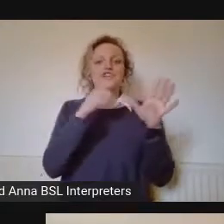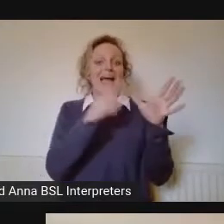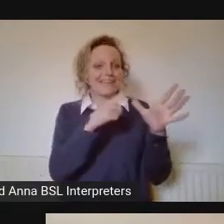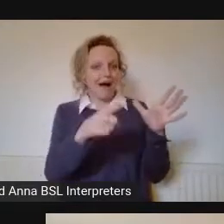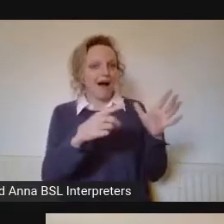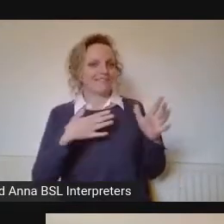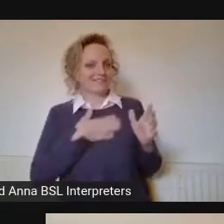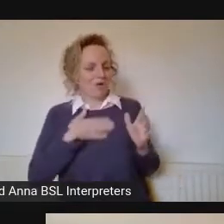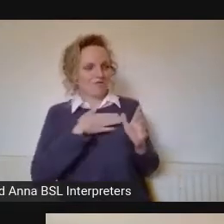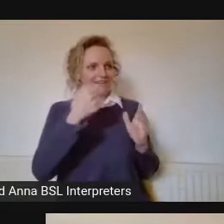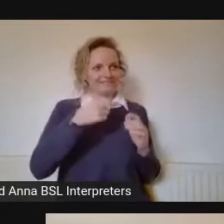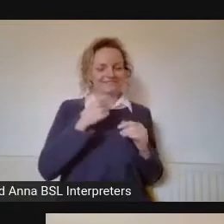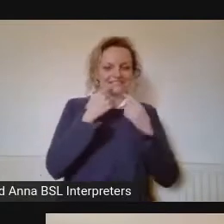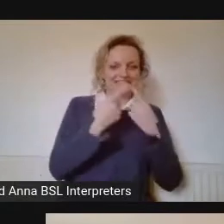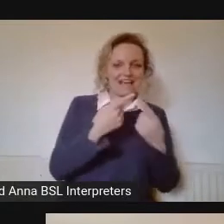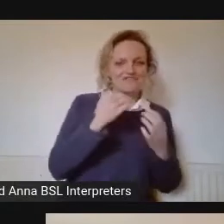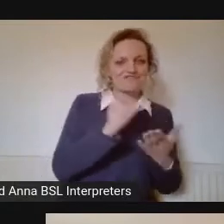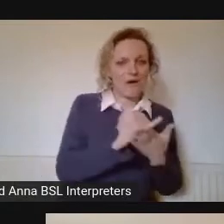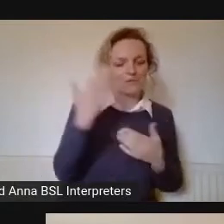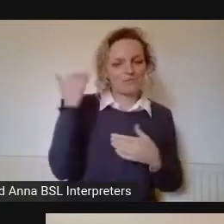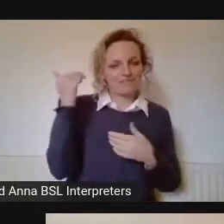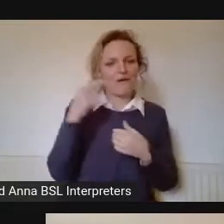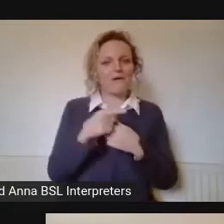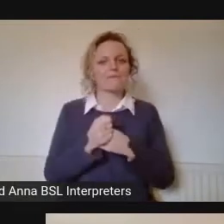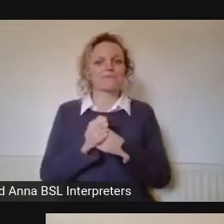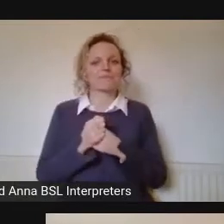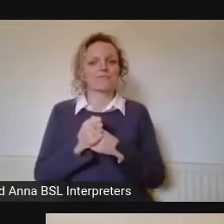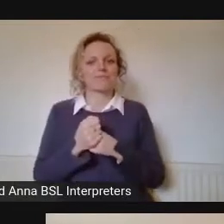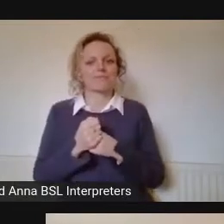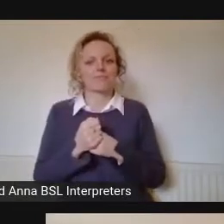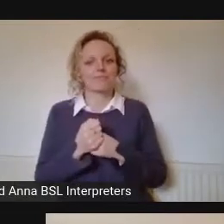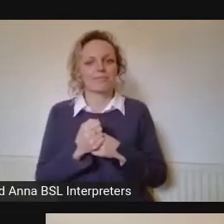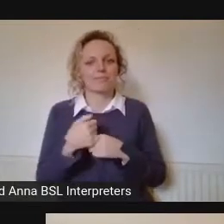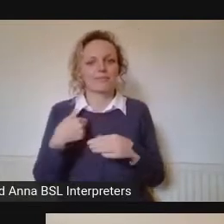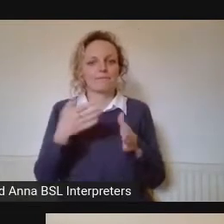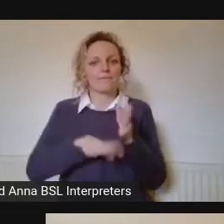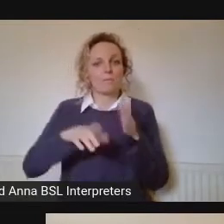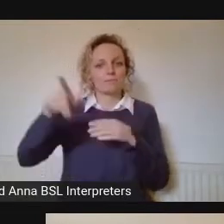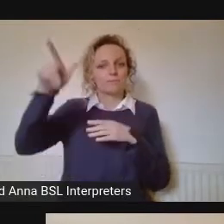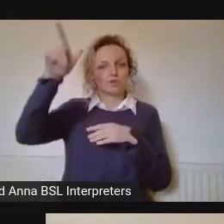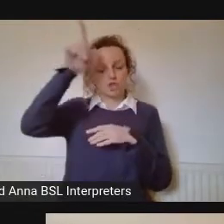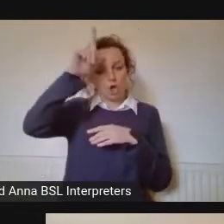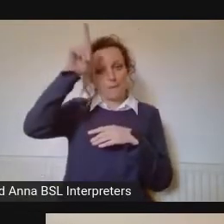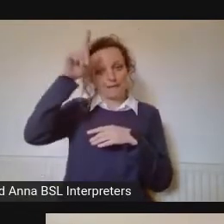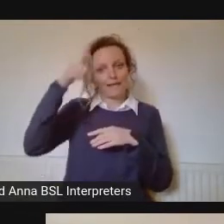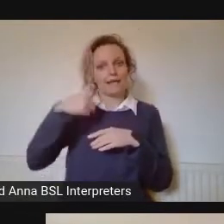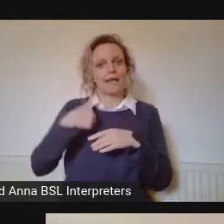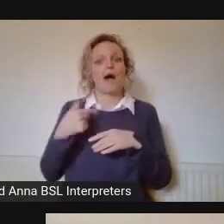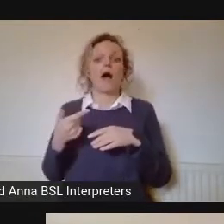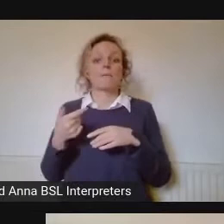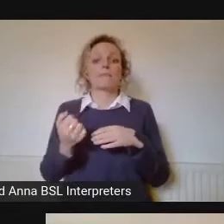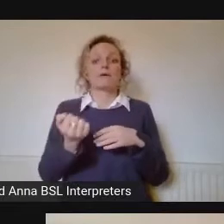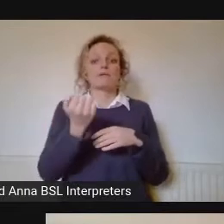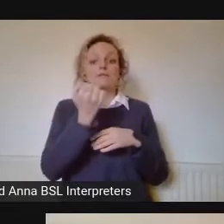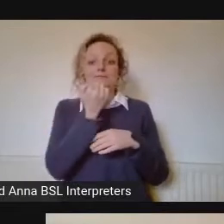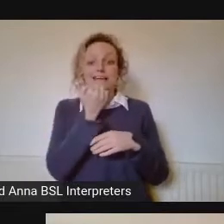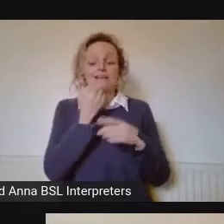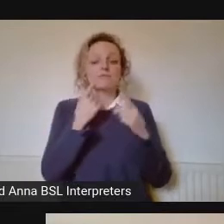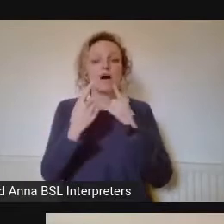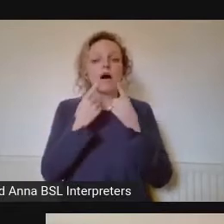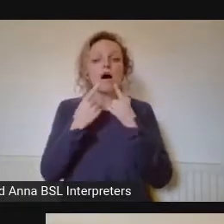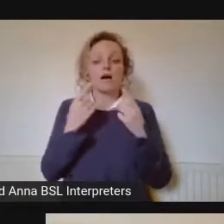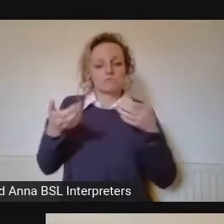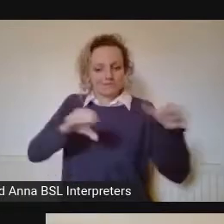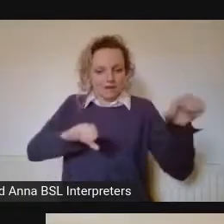fine in Germany, it's cool. I am a physicist turned data scientist turned norm